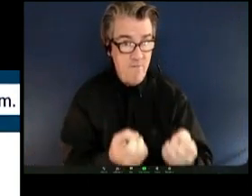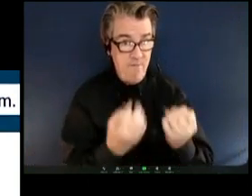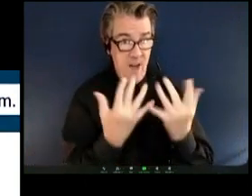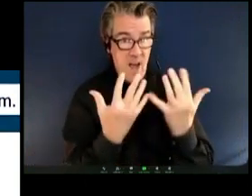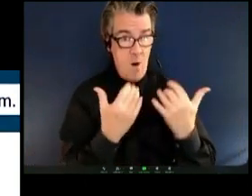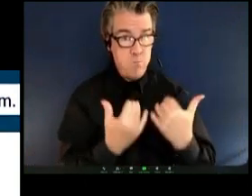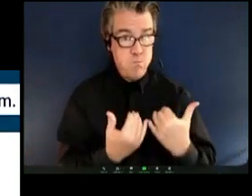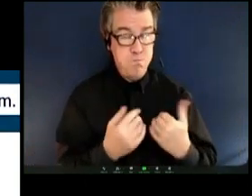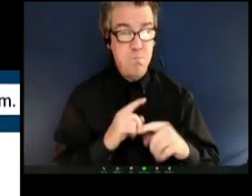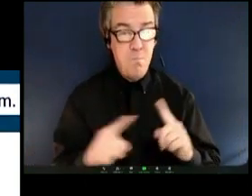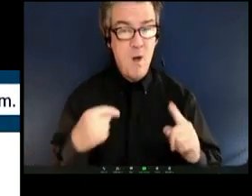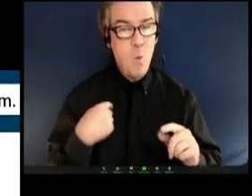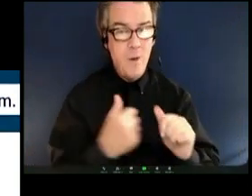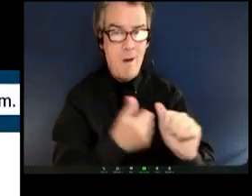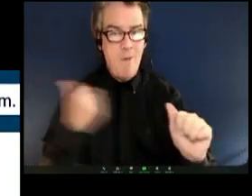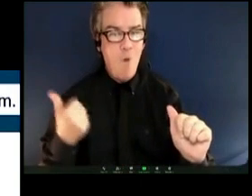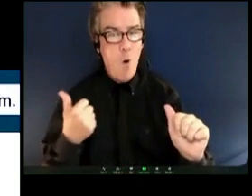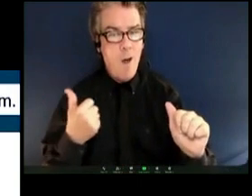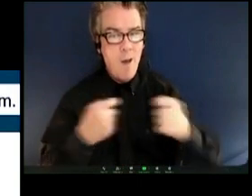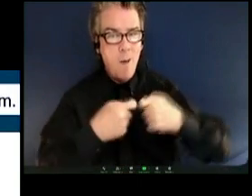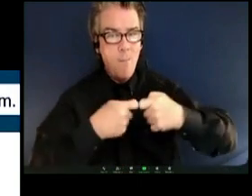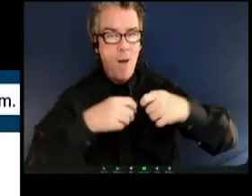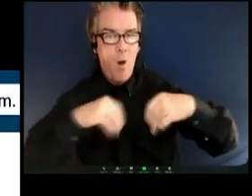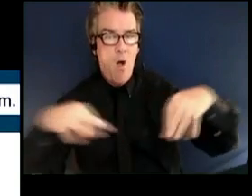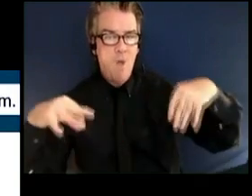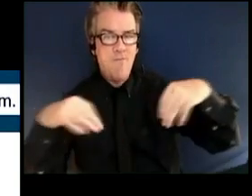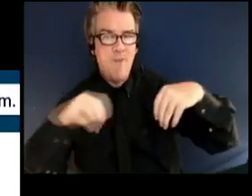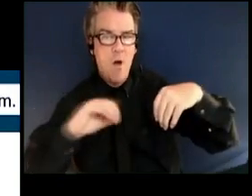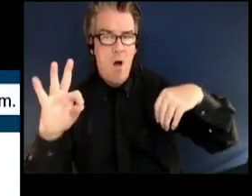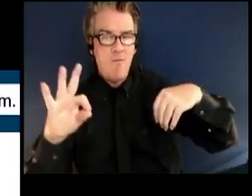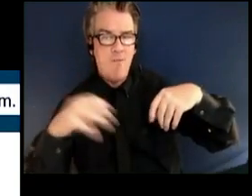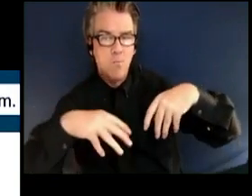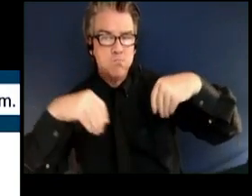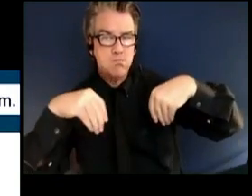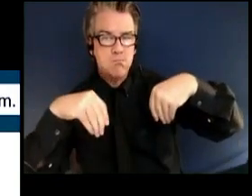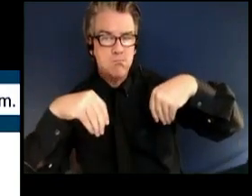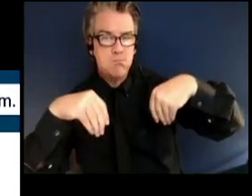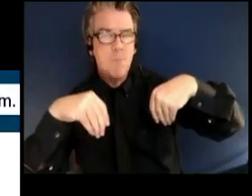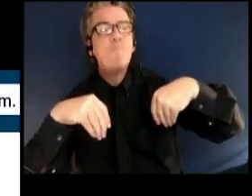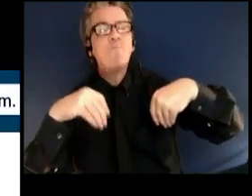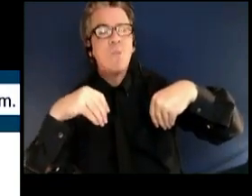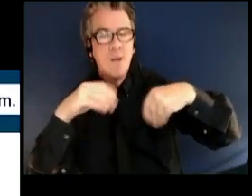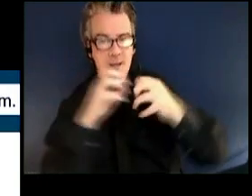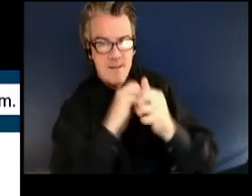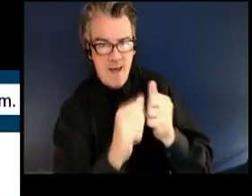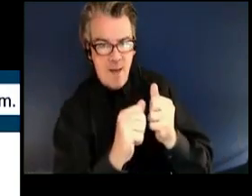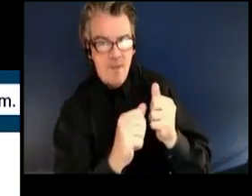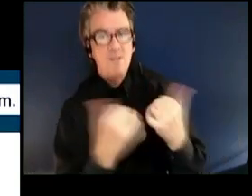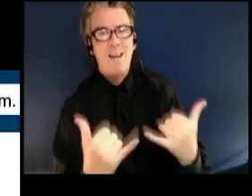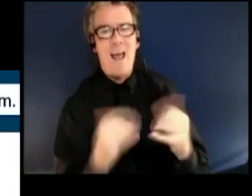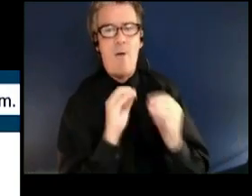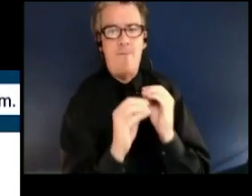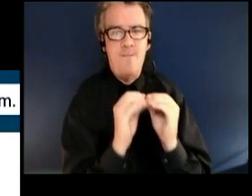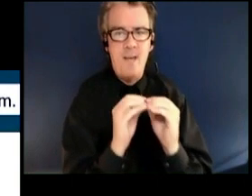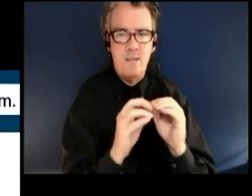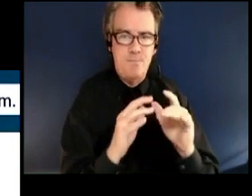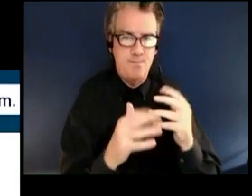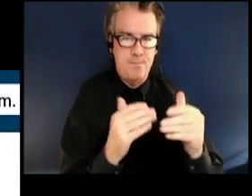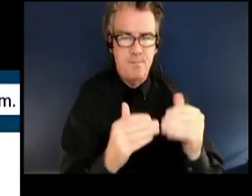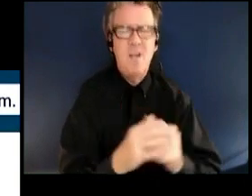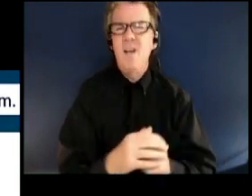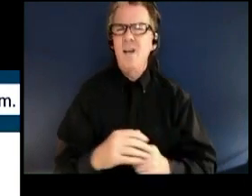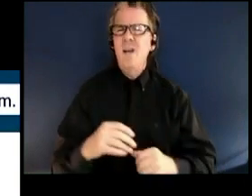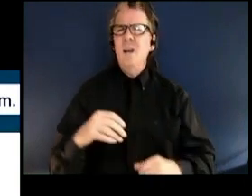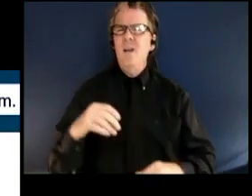want to reiterate, we do have support and resources for our customers. We absolutely understand how difficult it is to go through a public safety